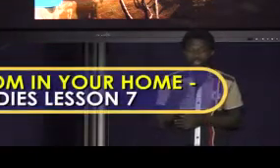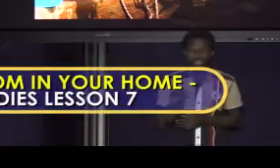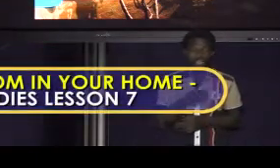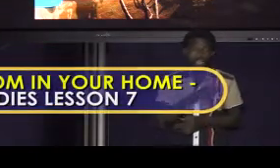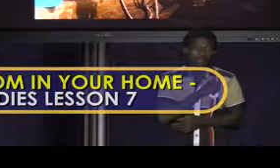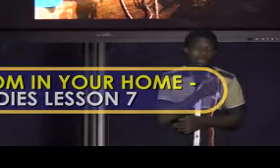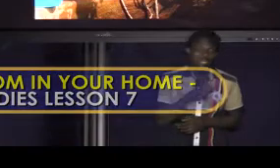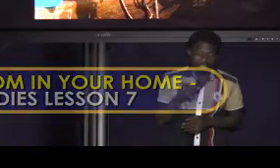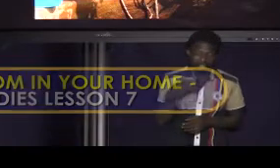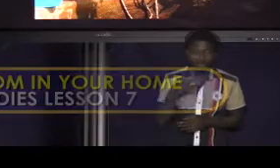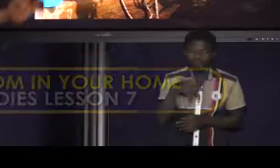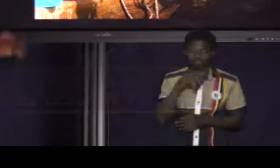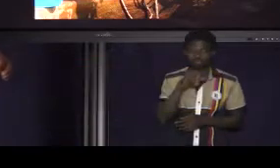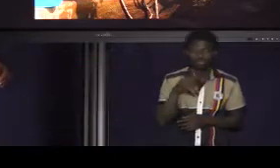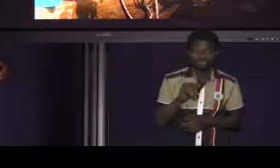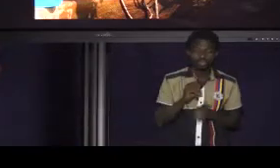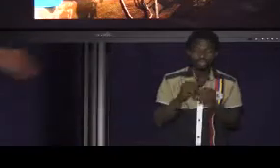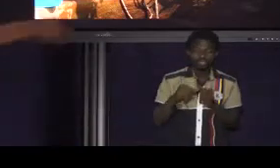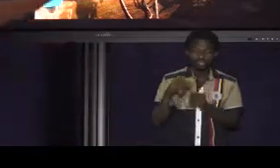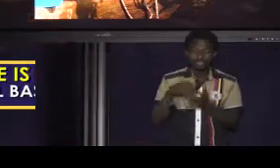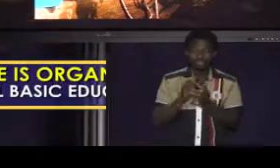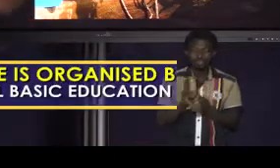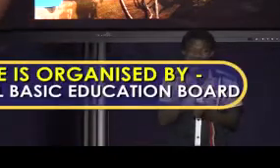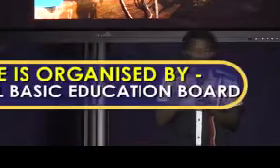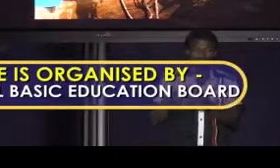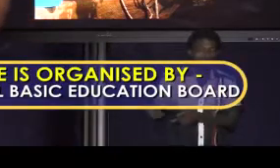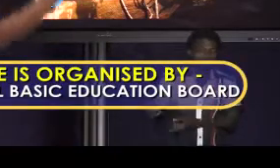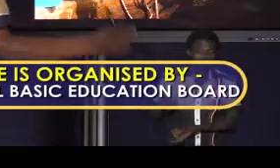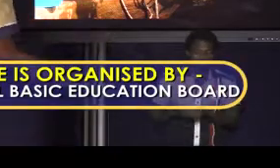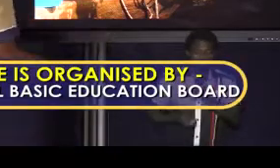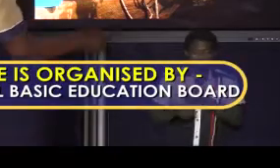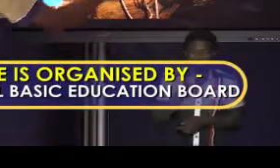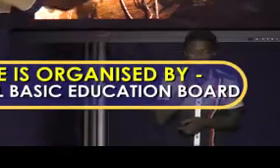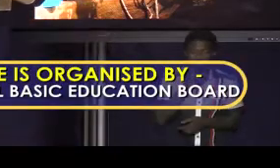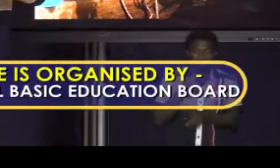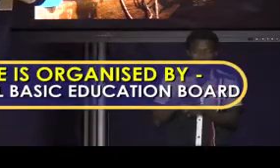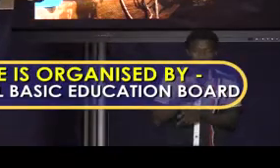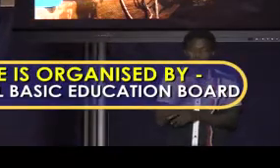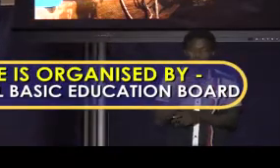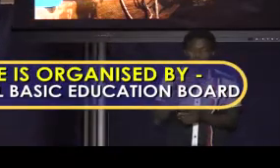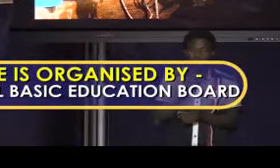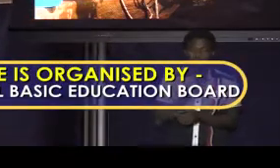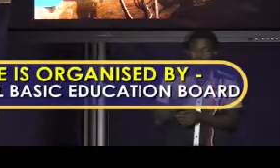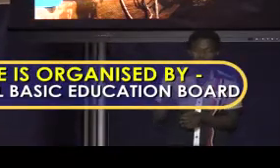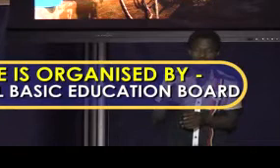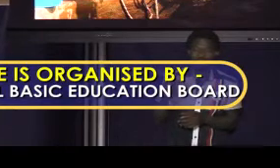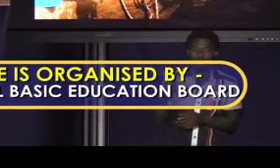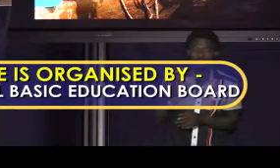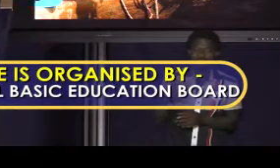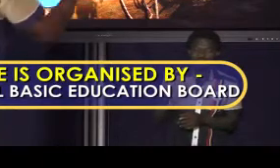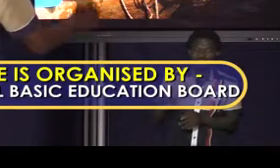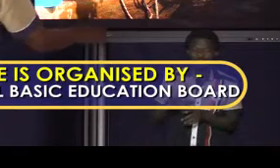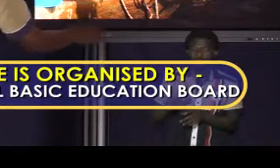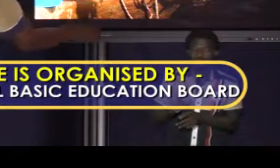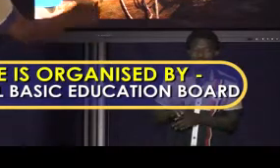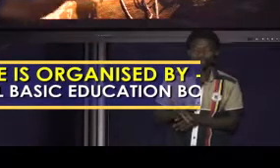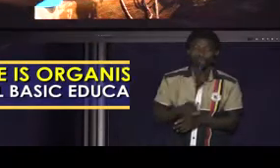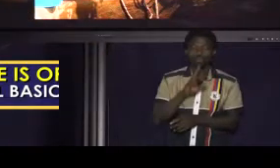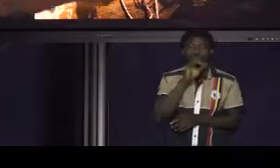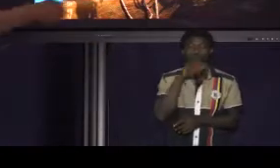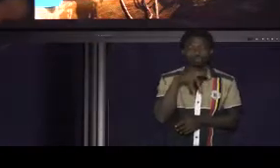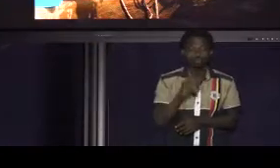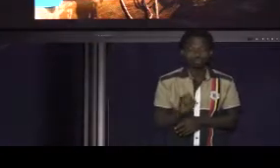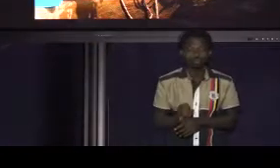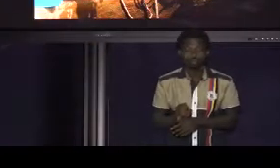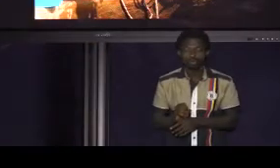about, pulley is used to draw water from a well. Three things common: the rope, the wheel, and the